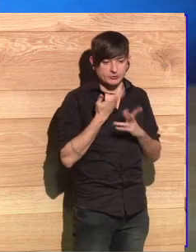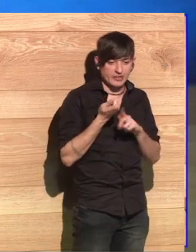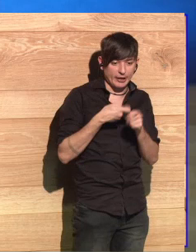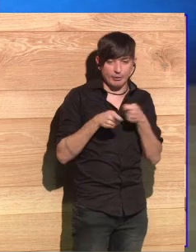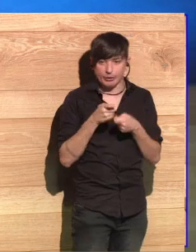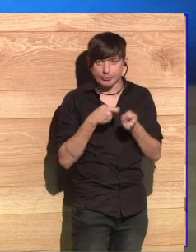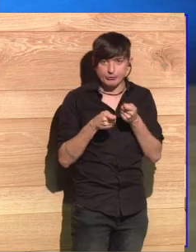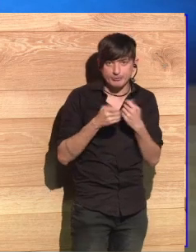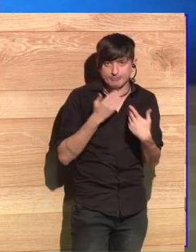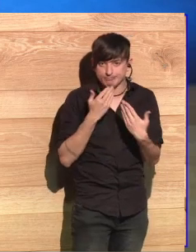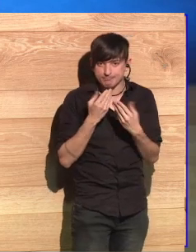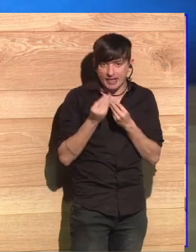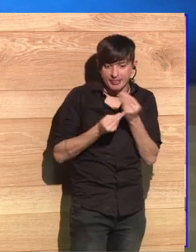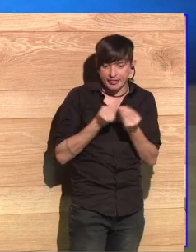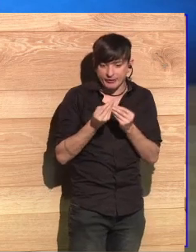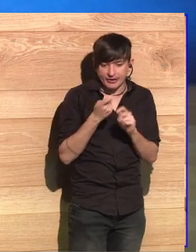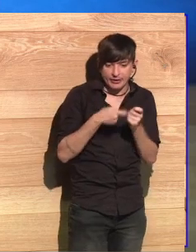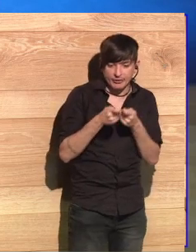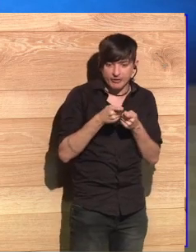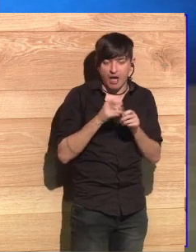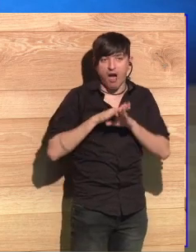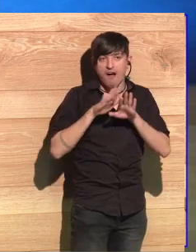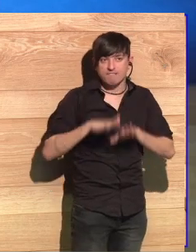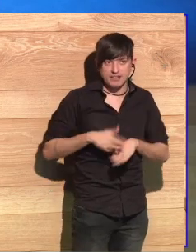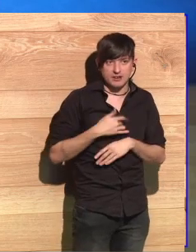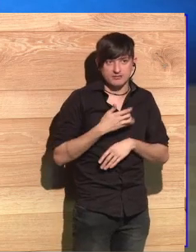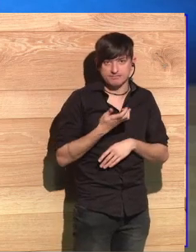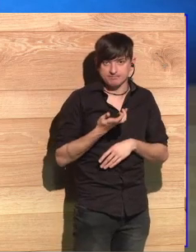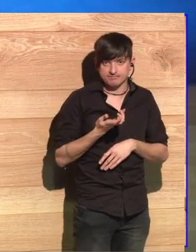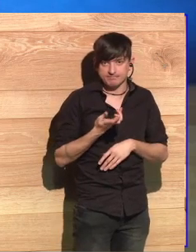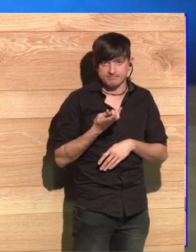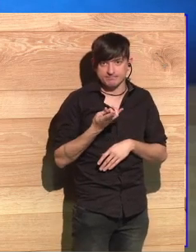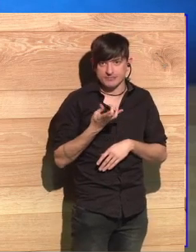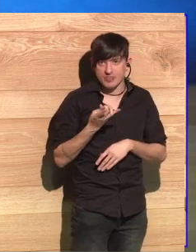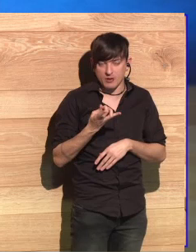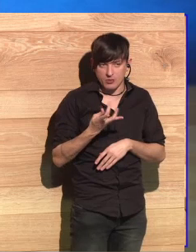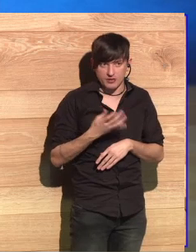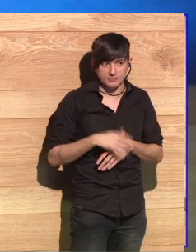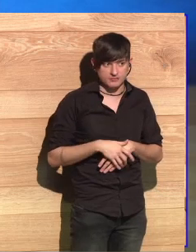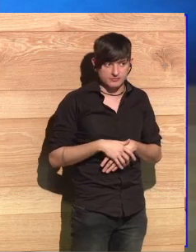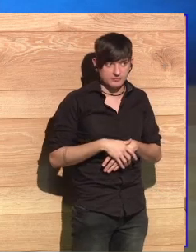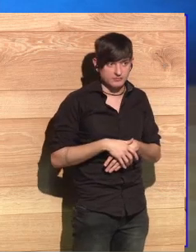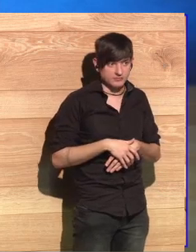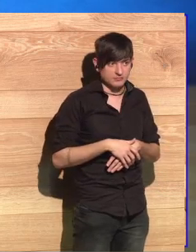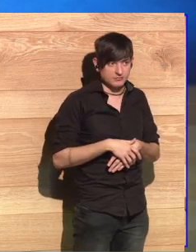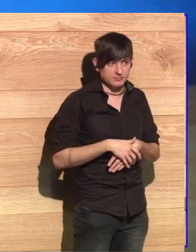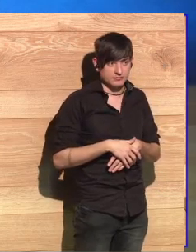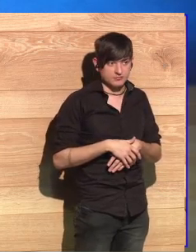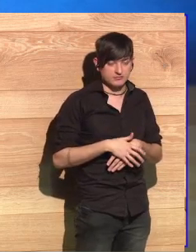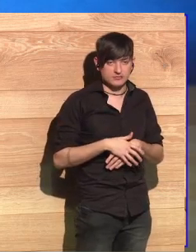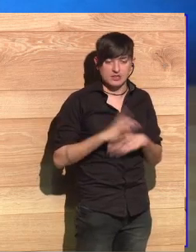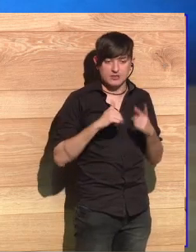I must have had a death wish. So once when I owed that much money at the end of the weekend, I said,